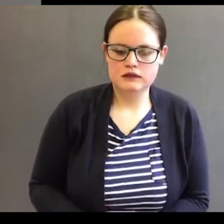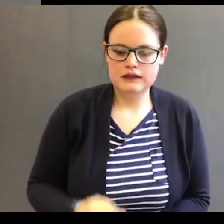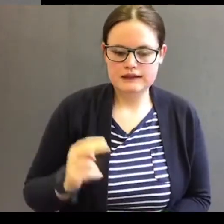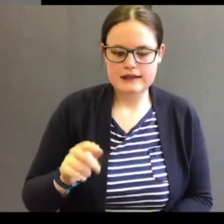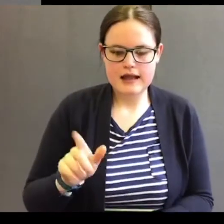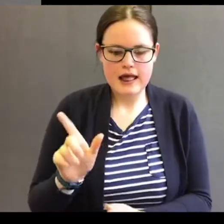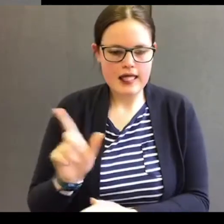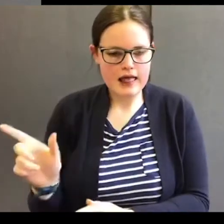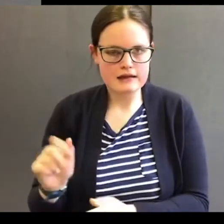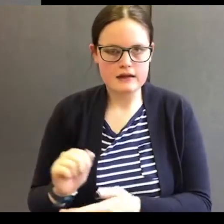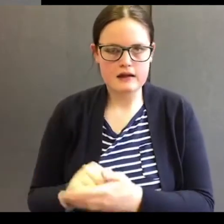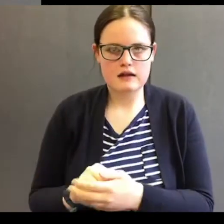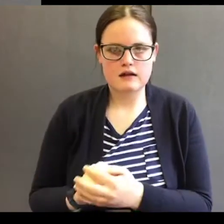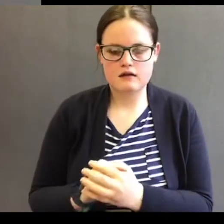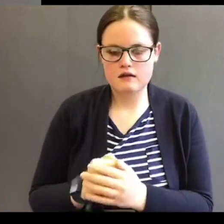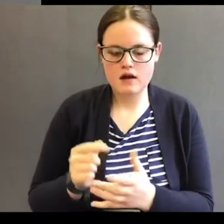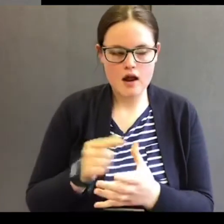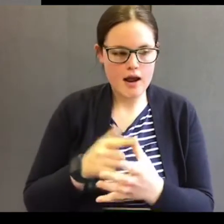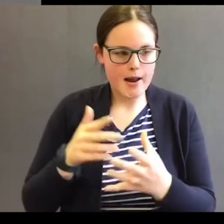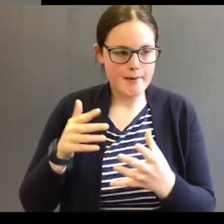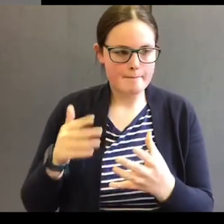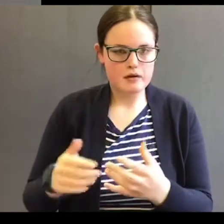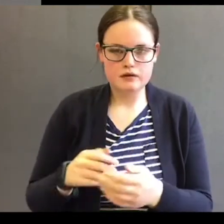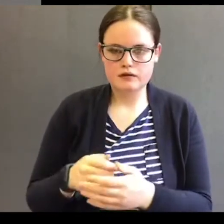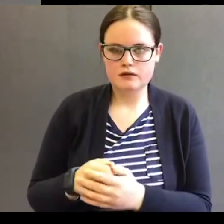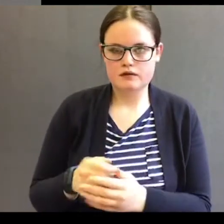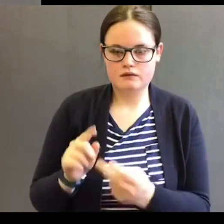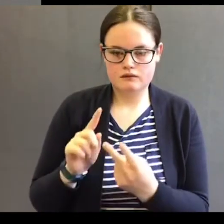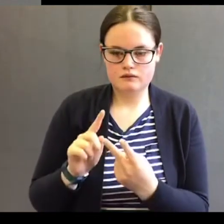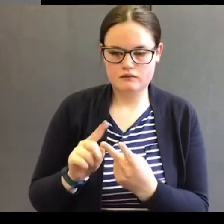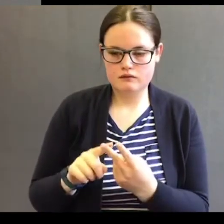us later that the apostles were